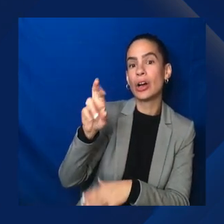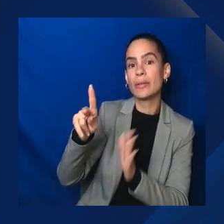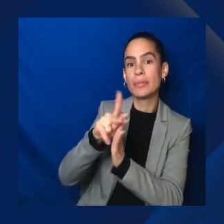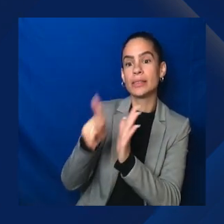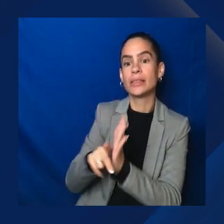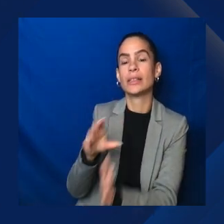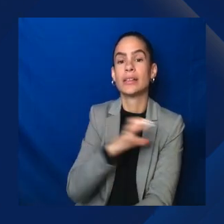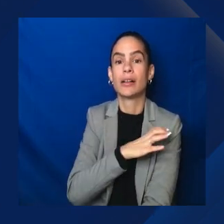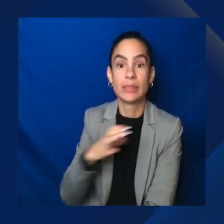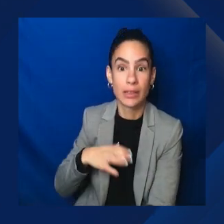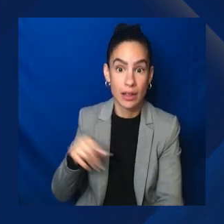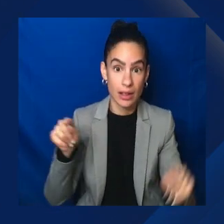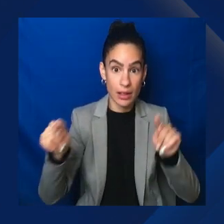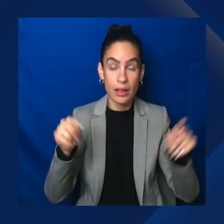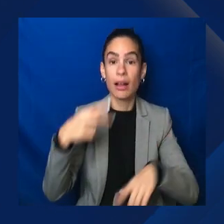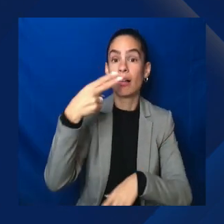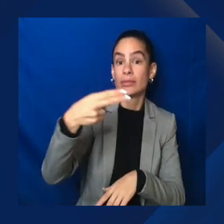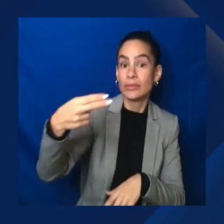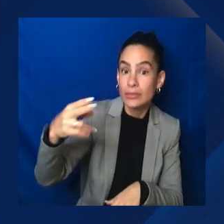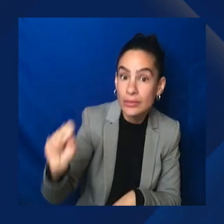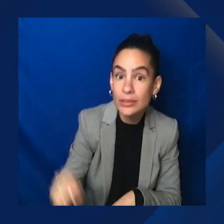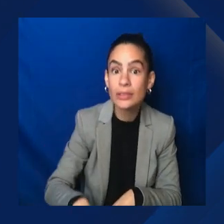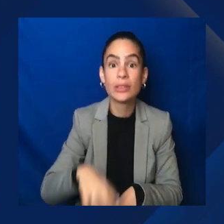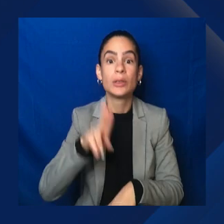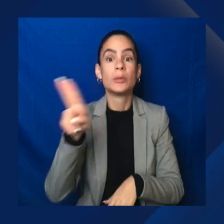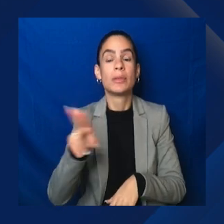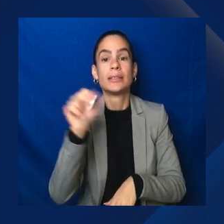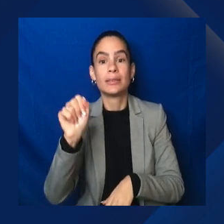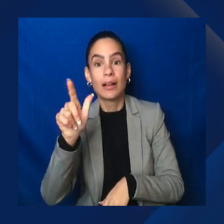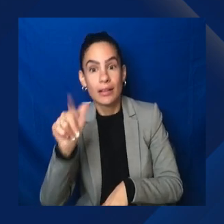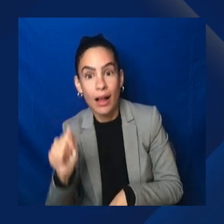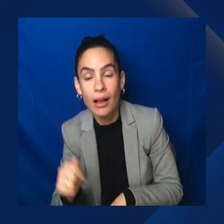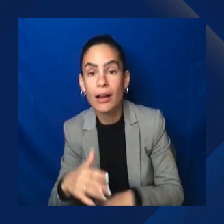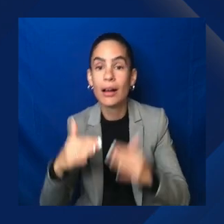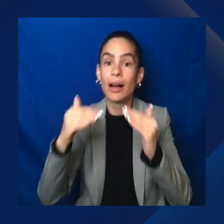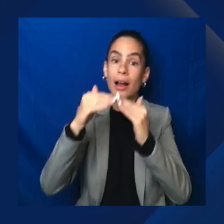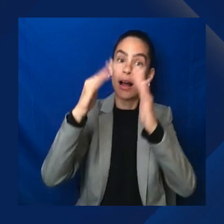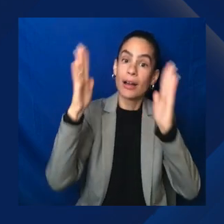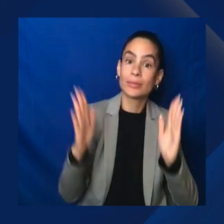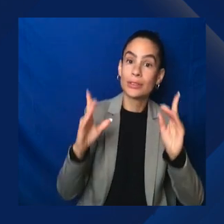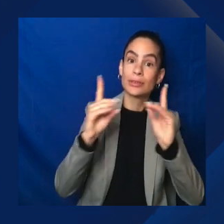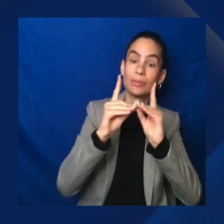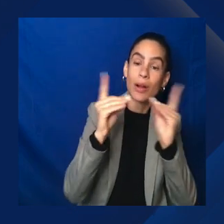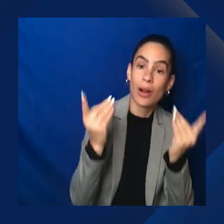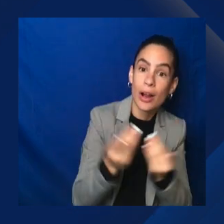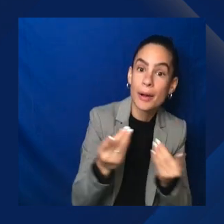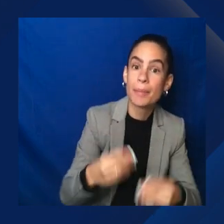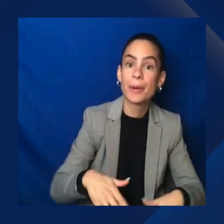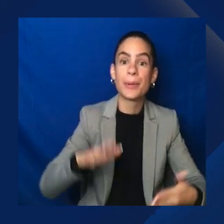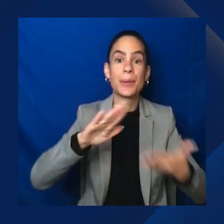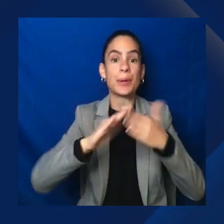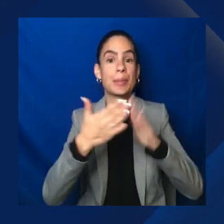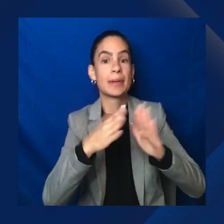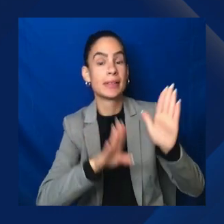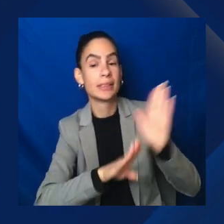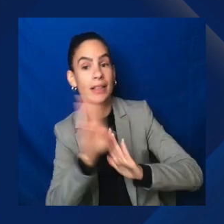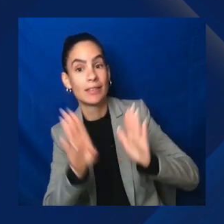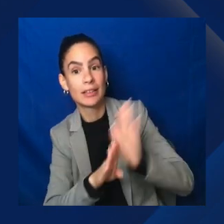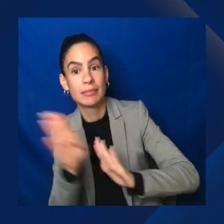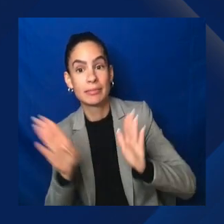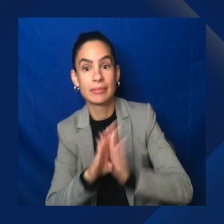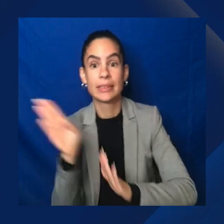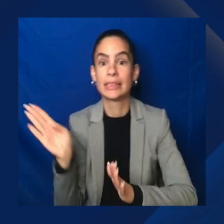Departments of Agriculture, Housing and Urban Development, Veterans Affairs, the Interior Department, and the